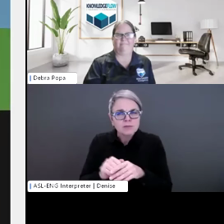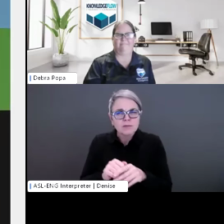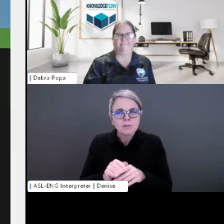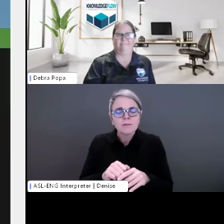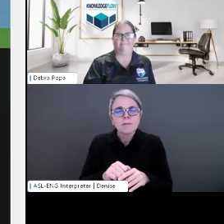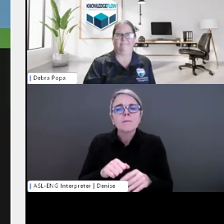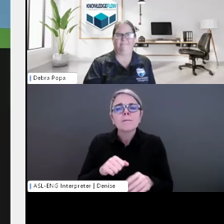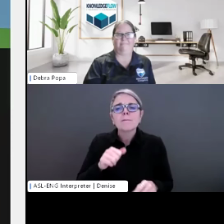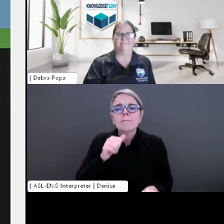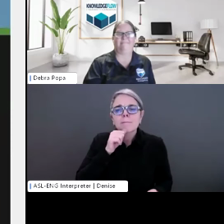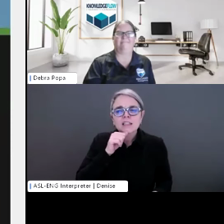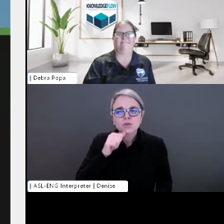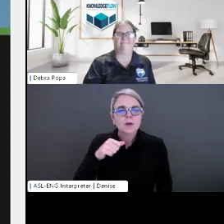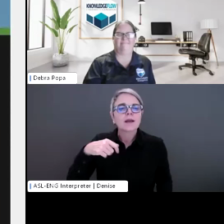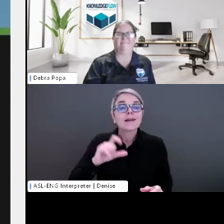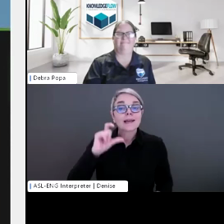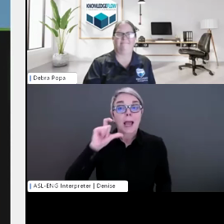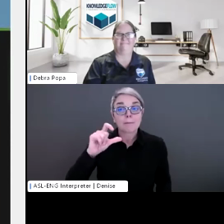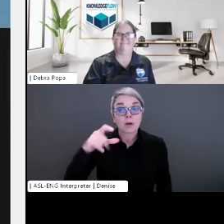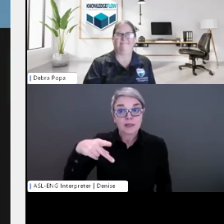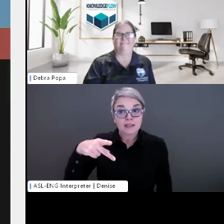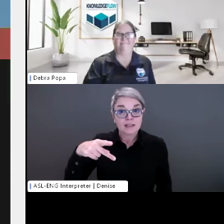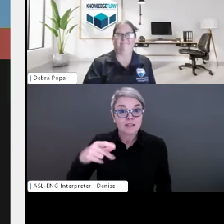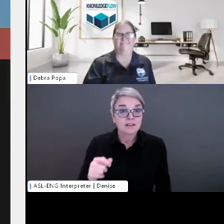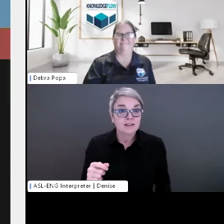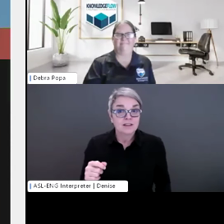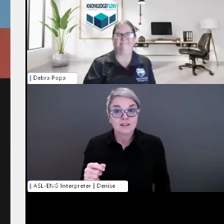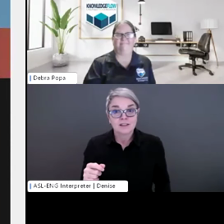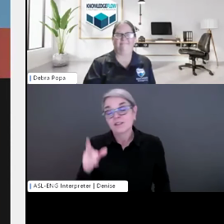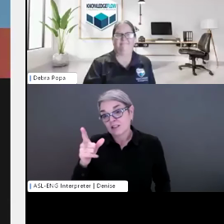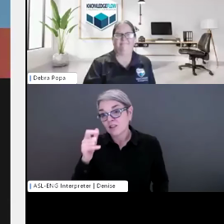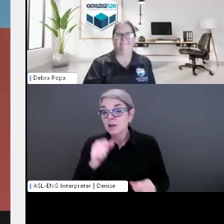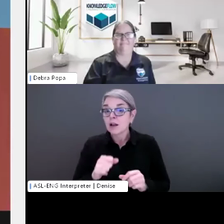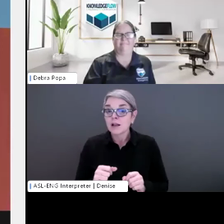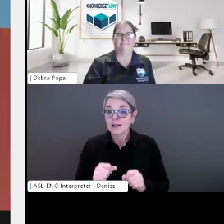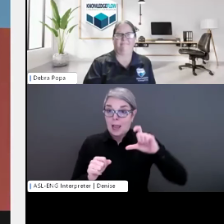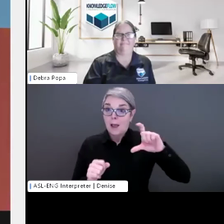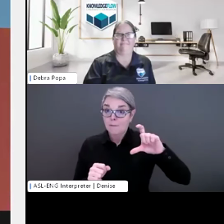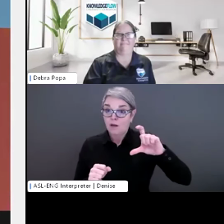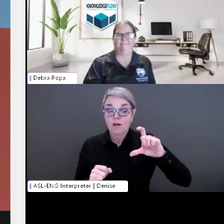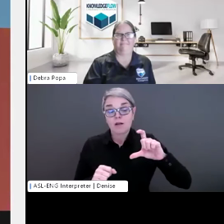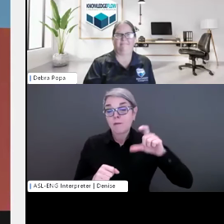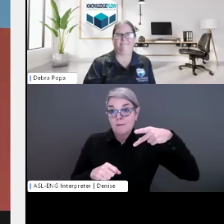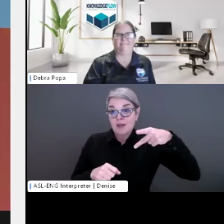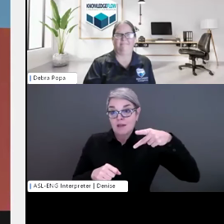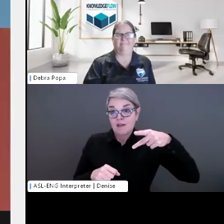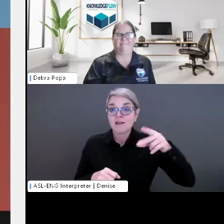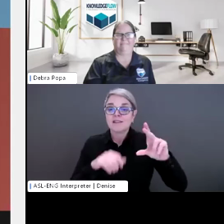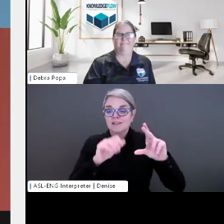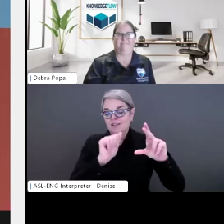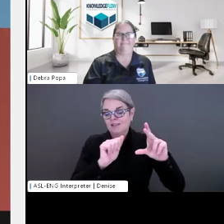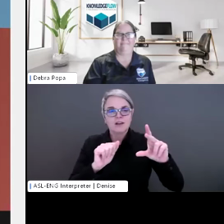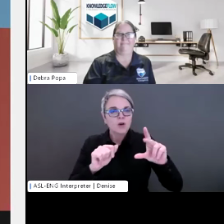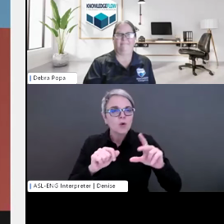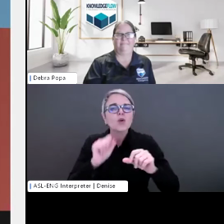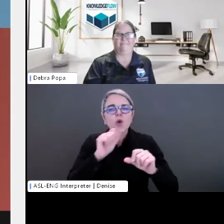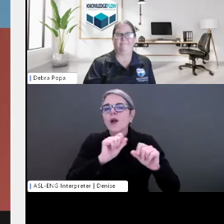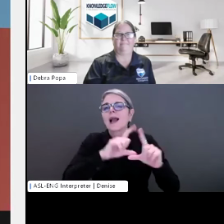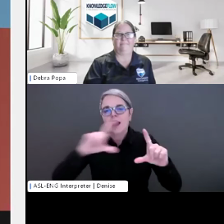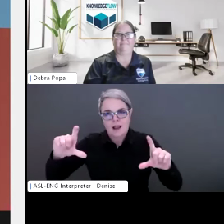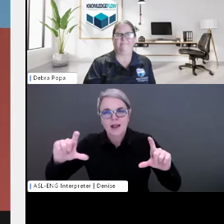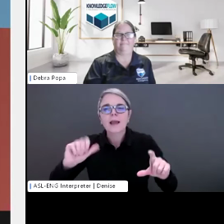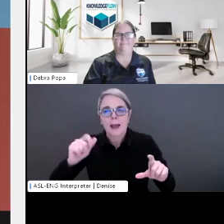Aha, yes. So that was my mistake. I made it extra hard by capitalizing the word password. When you punch it